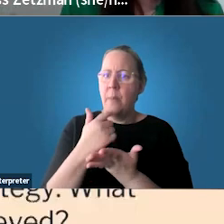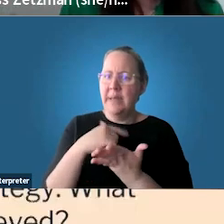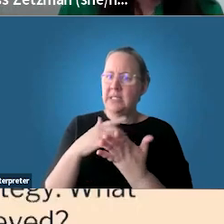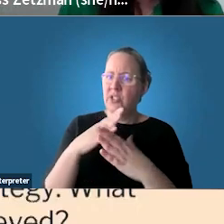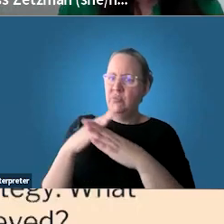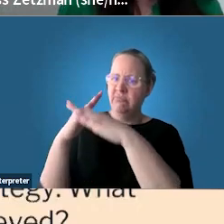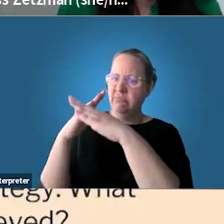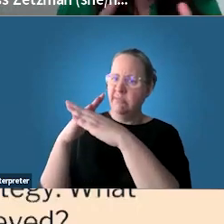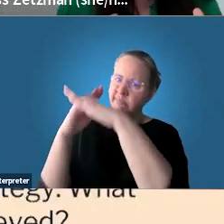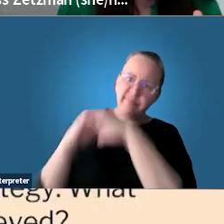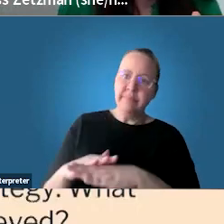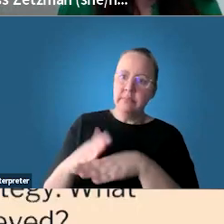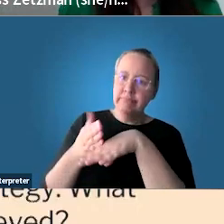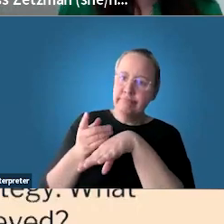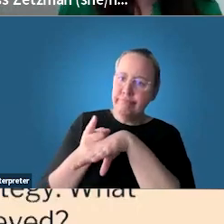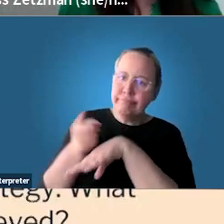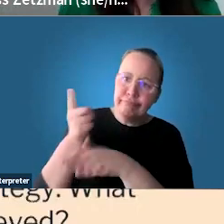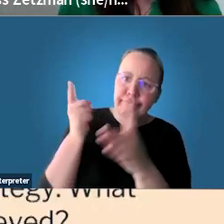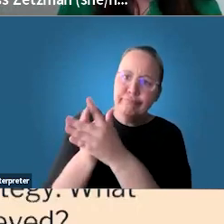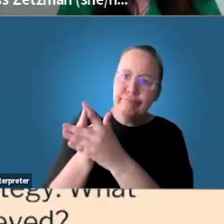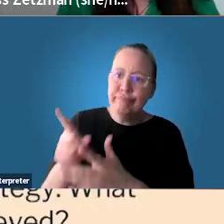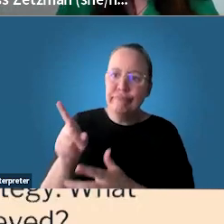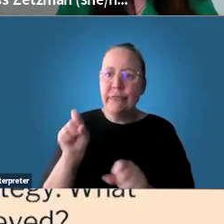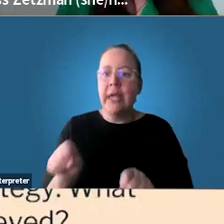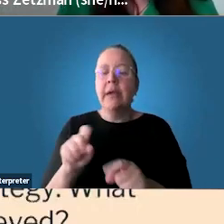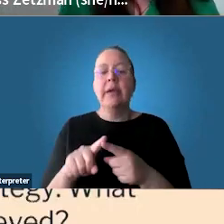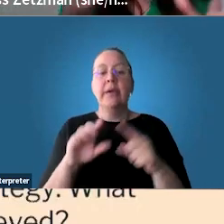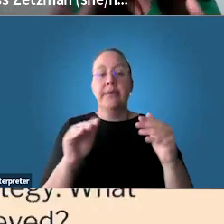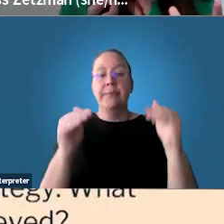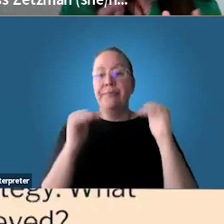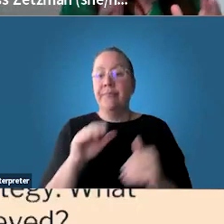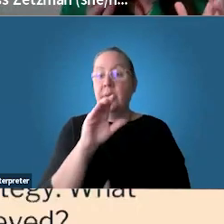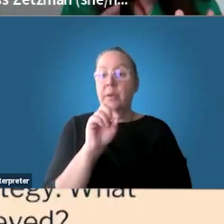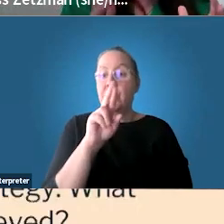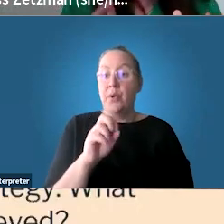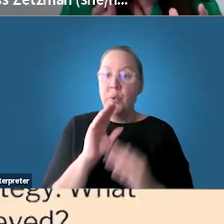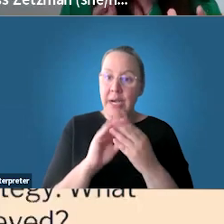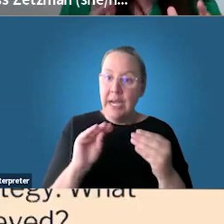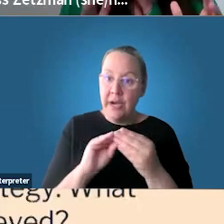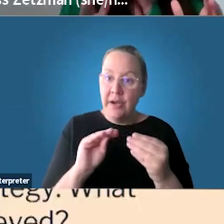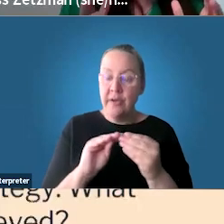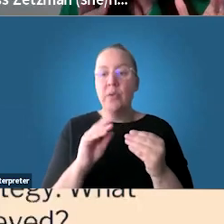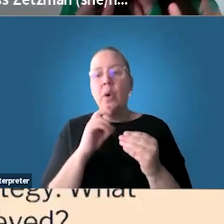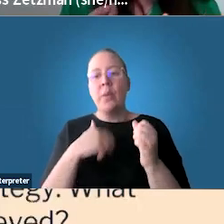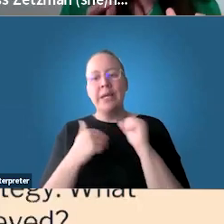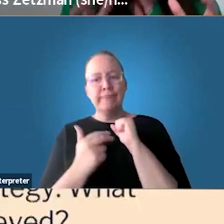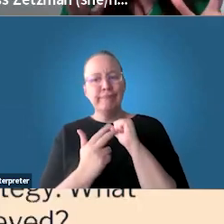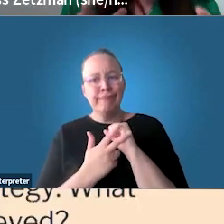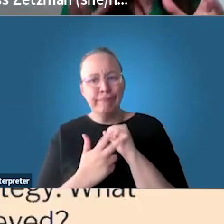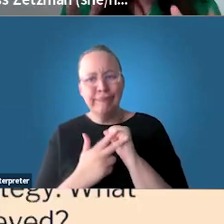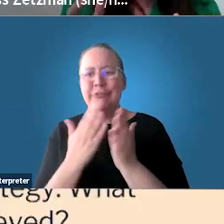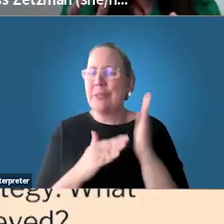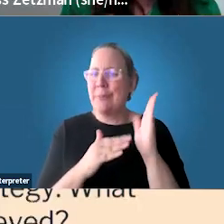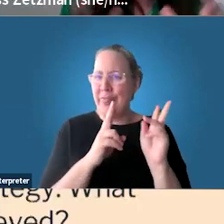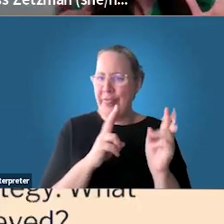roadblocks that we see. There's core narratives, which is an attempt to catalog some of the themes that